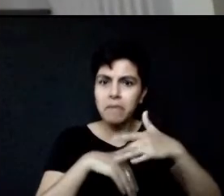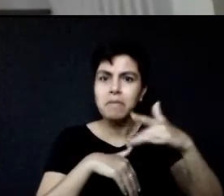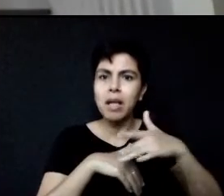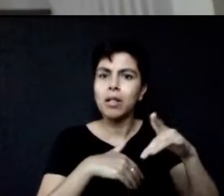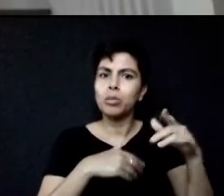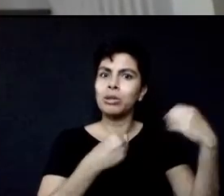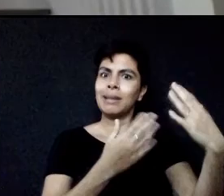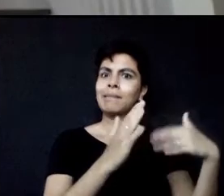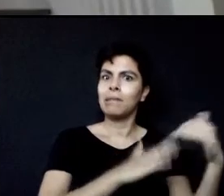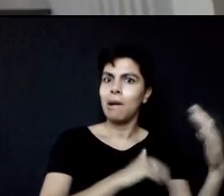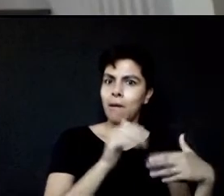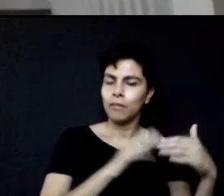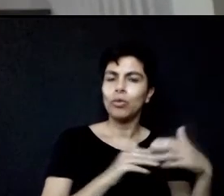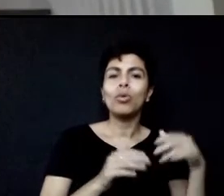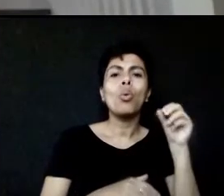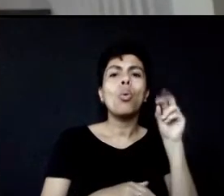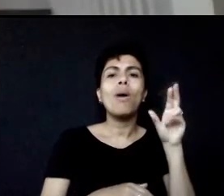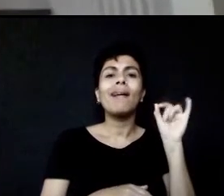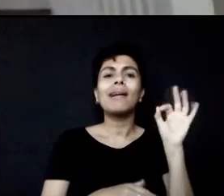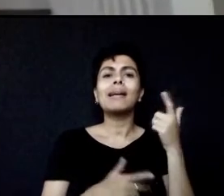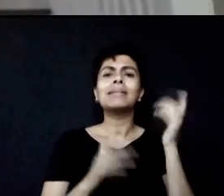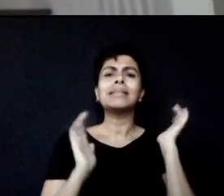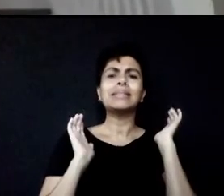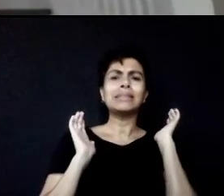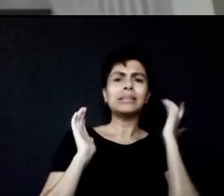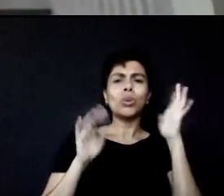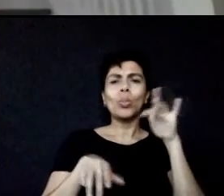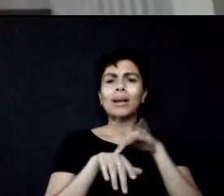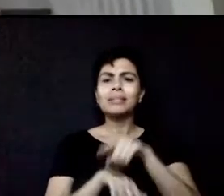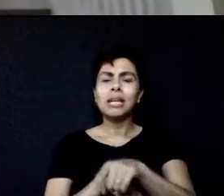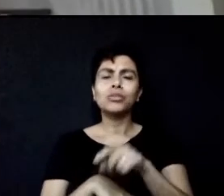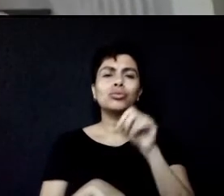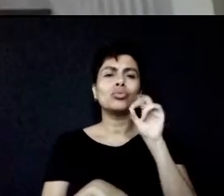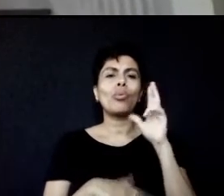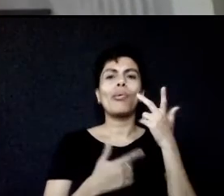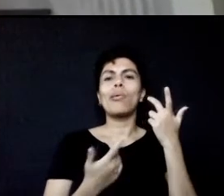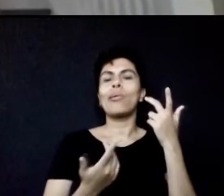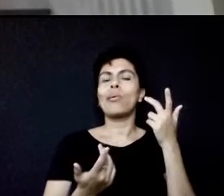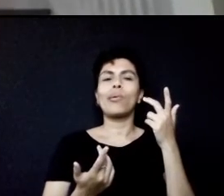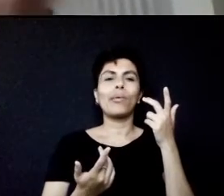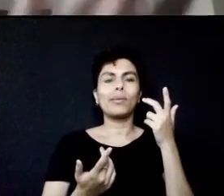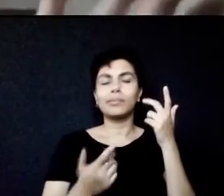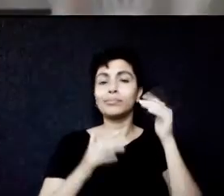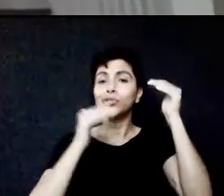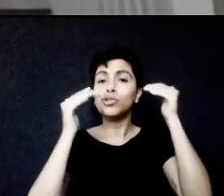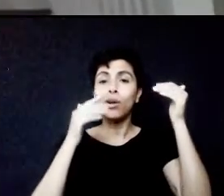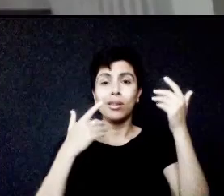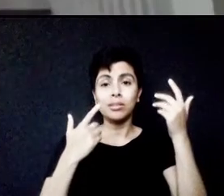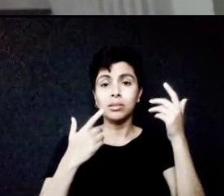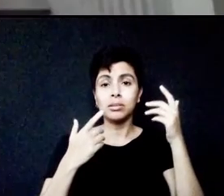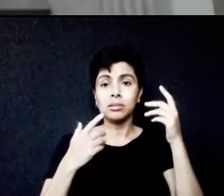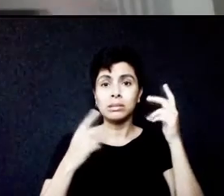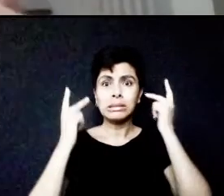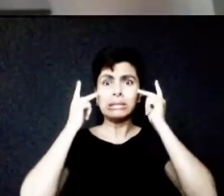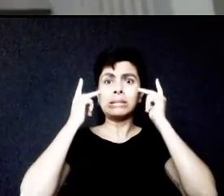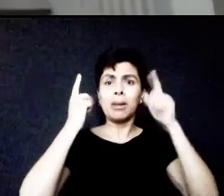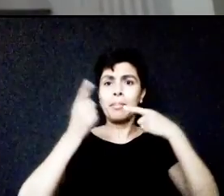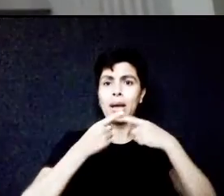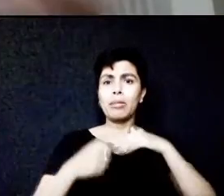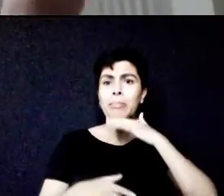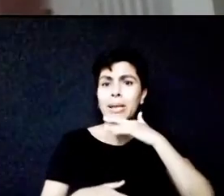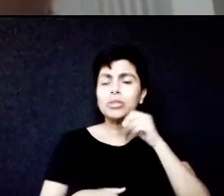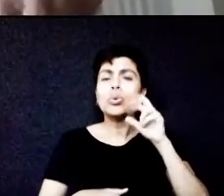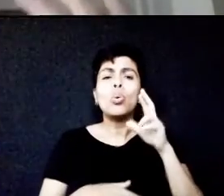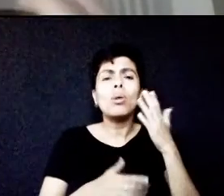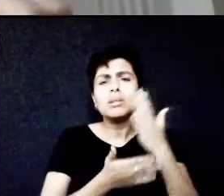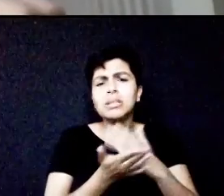if there are things that like they don't want to touch, or they're worried about, either adults are worried about being messy, or sometimes